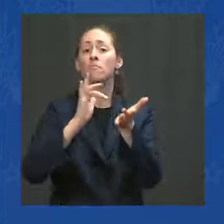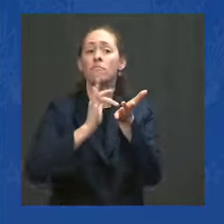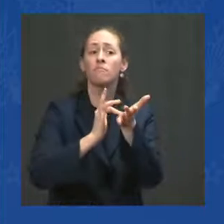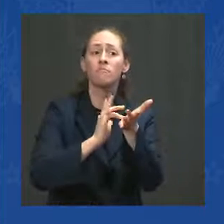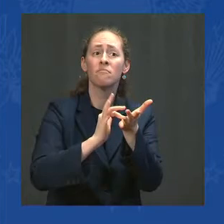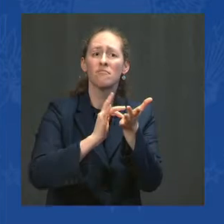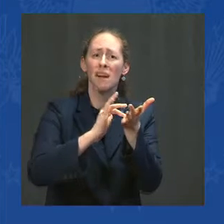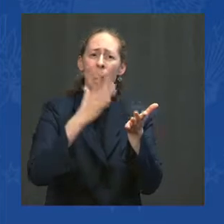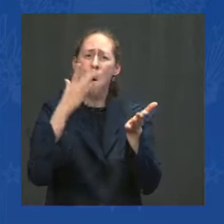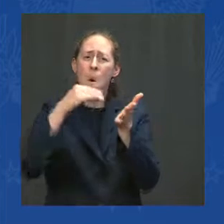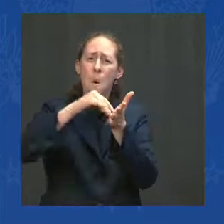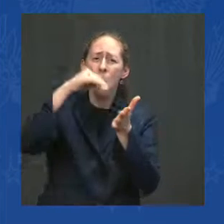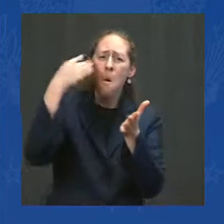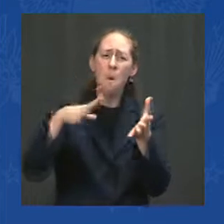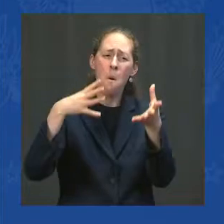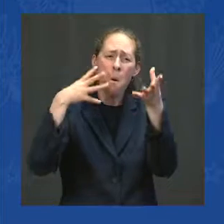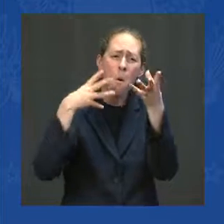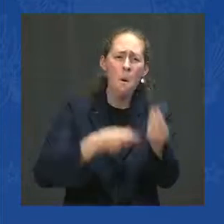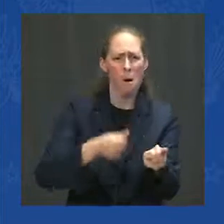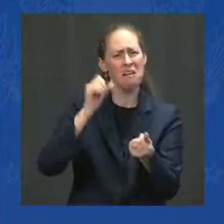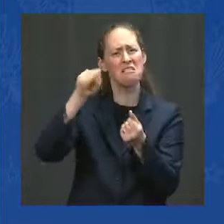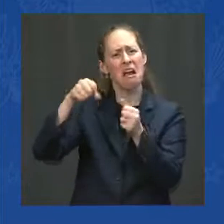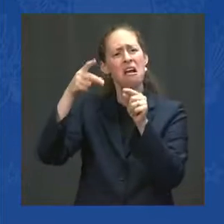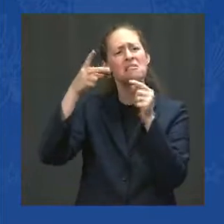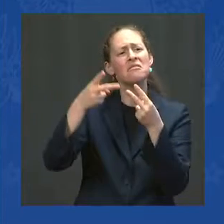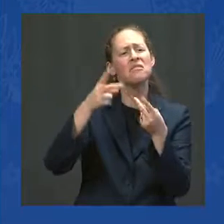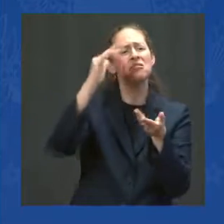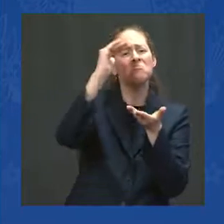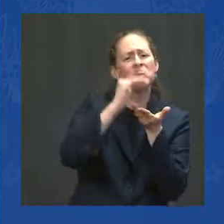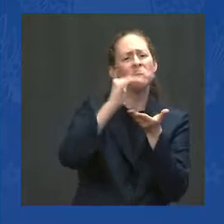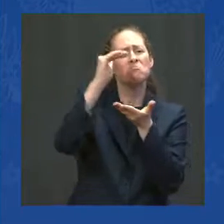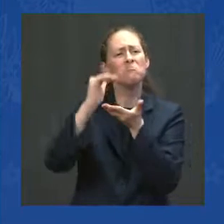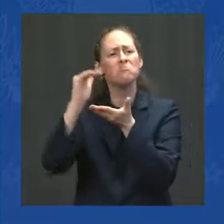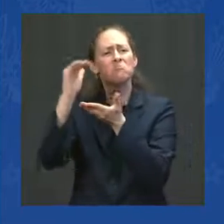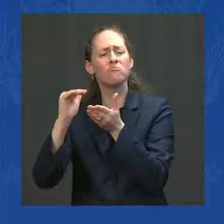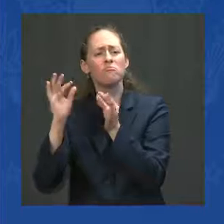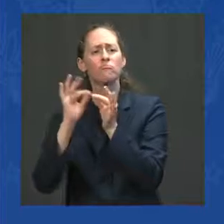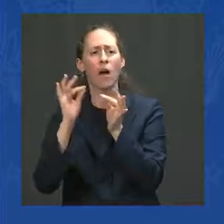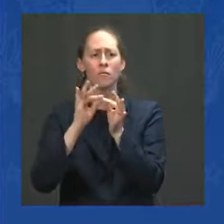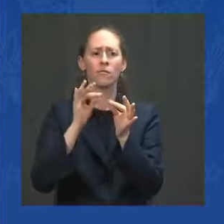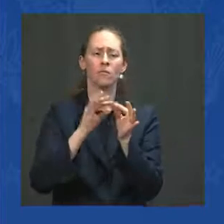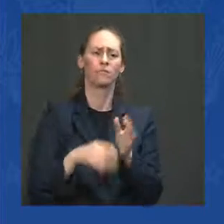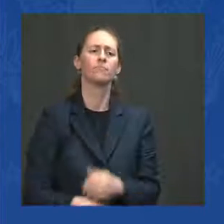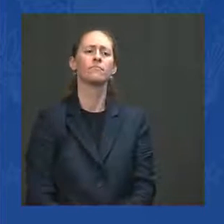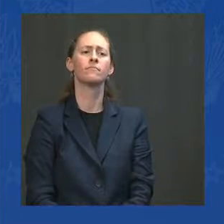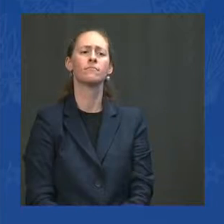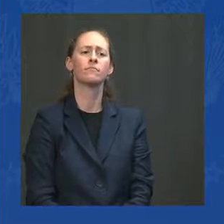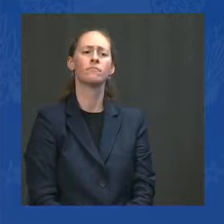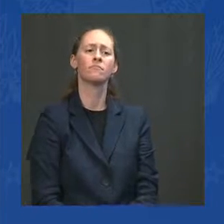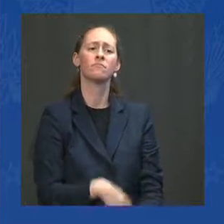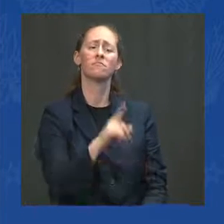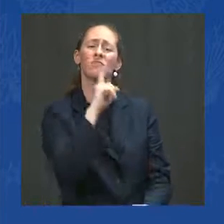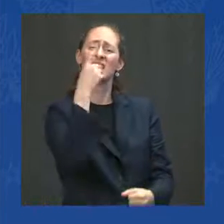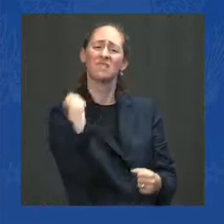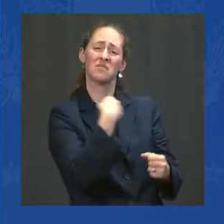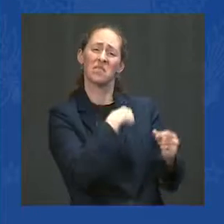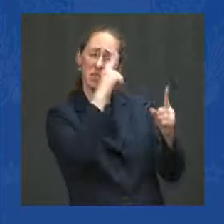to give middle-class families and children a tax break, a tax cut, the one they're receiving